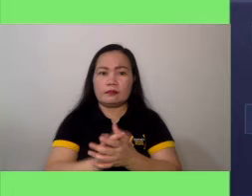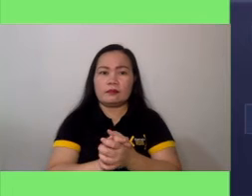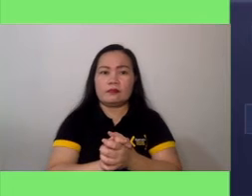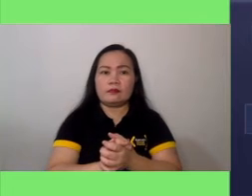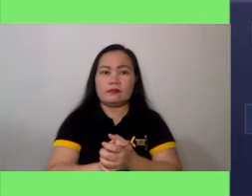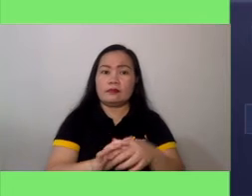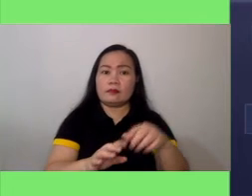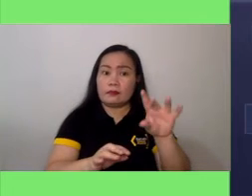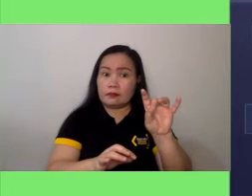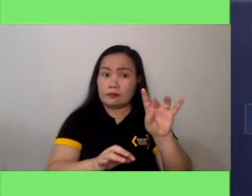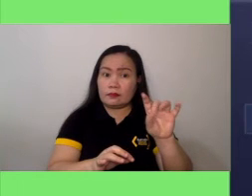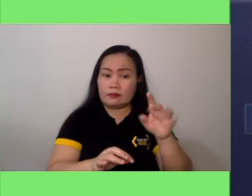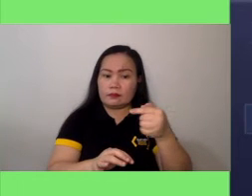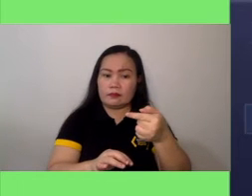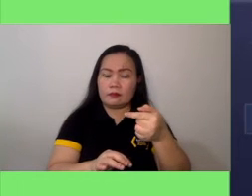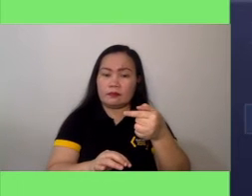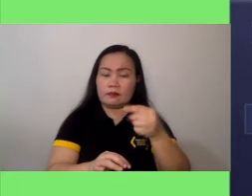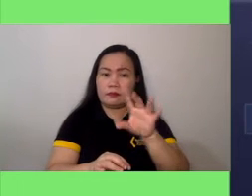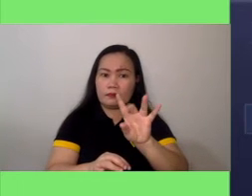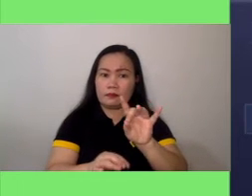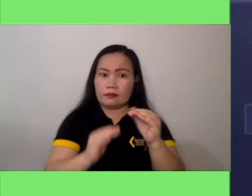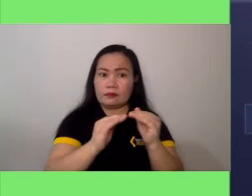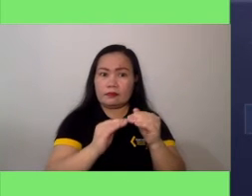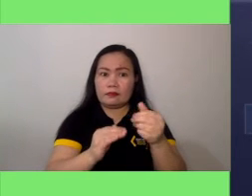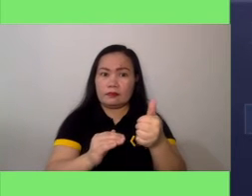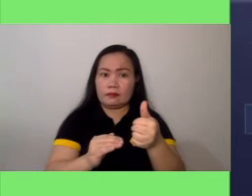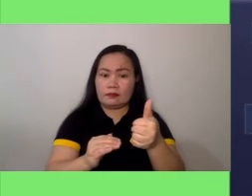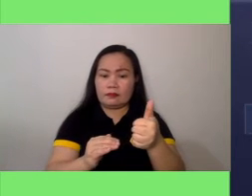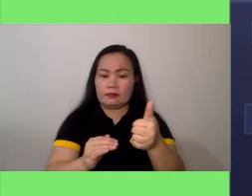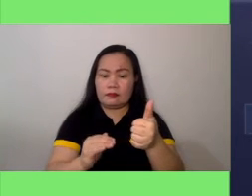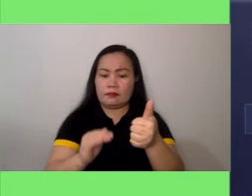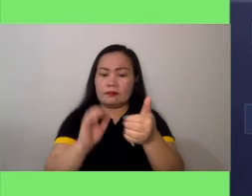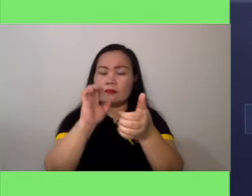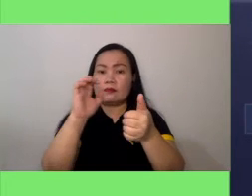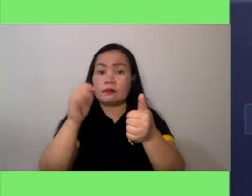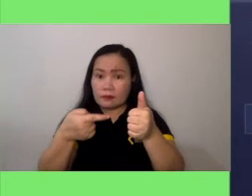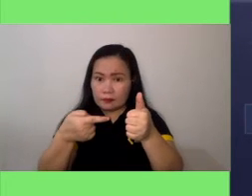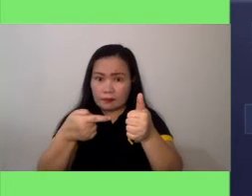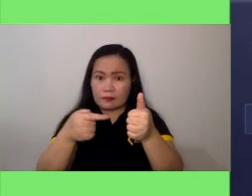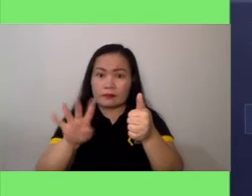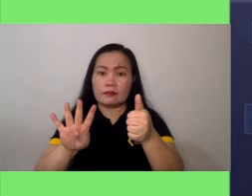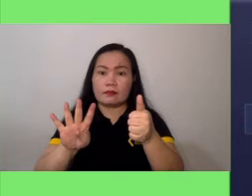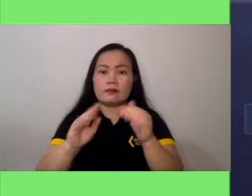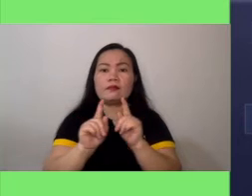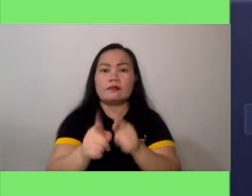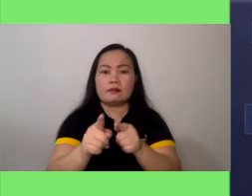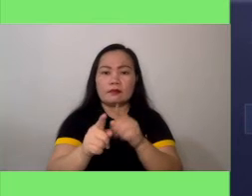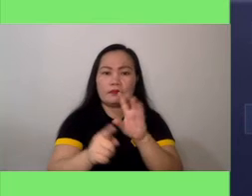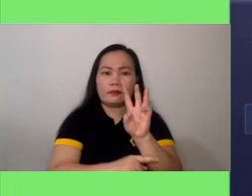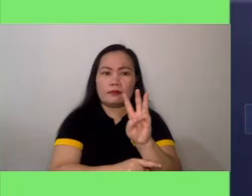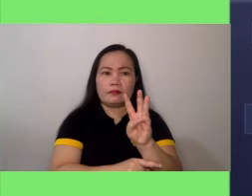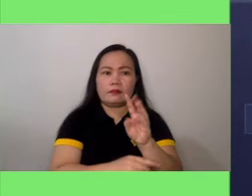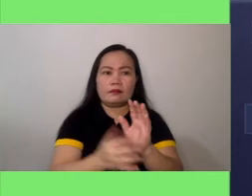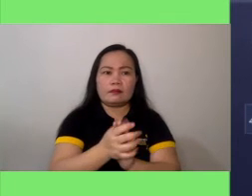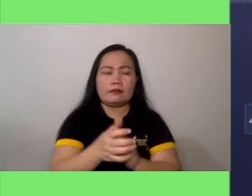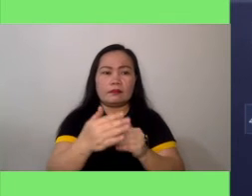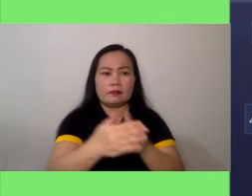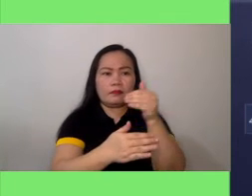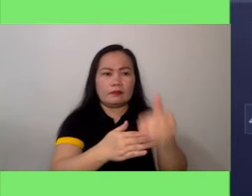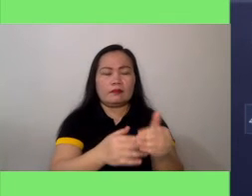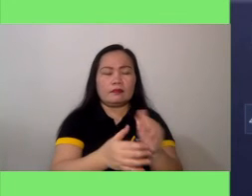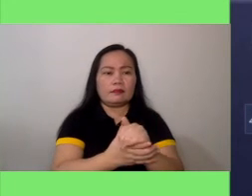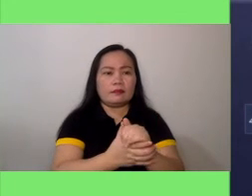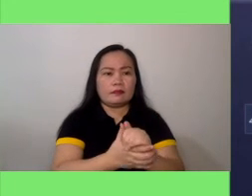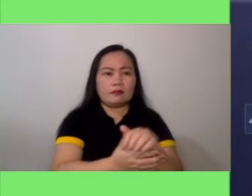down. So, 18 minus 8, 10. 10 minus 4, 6. Okay, next.